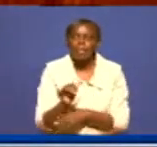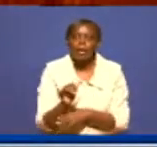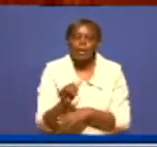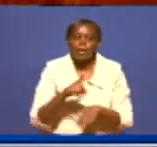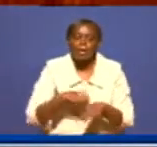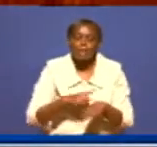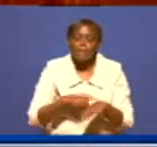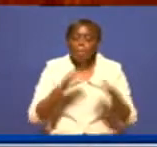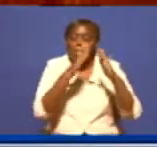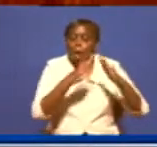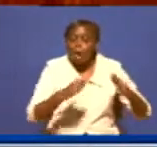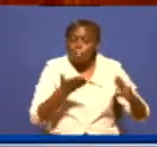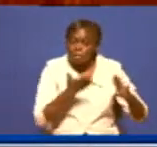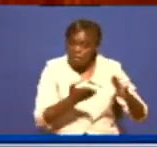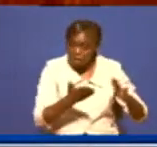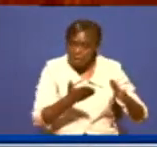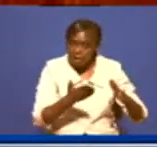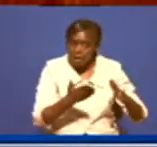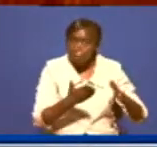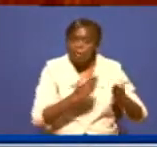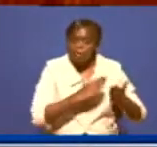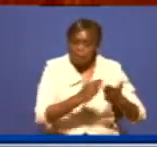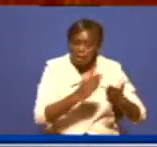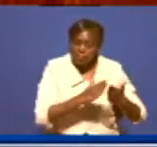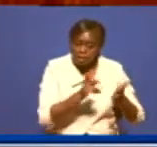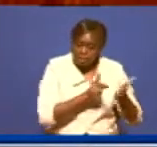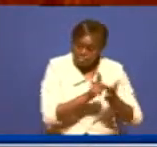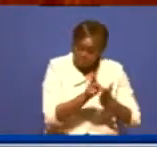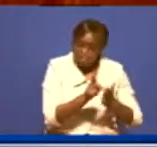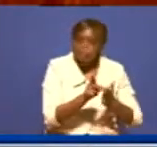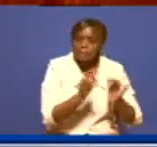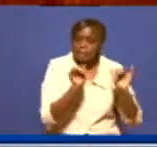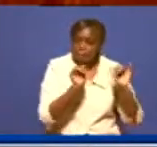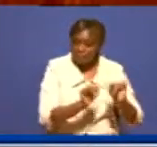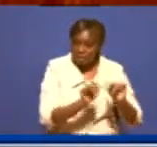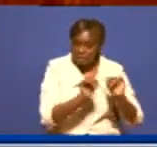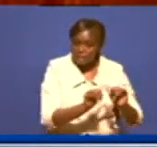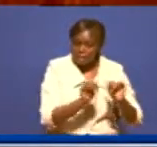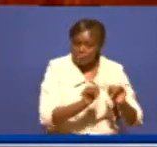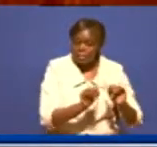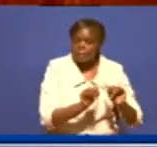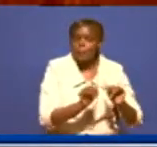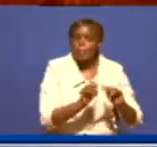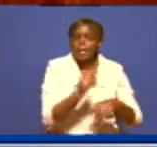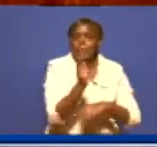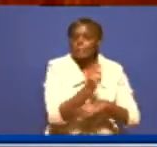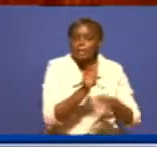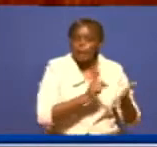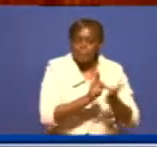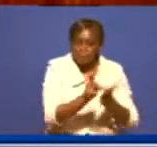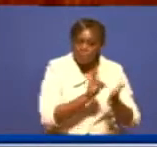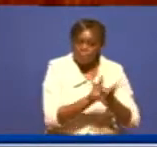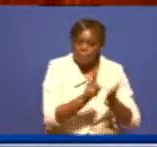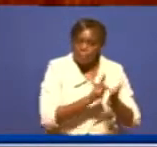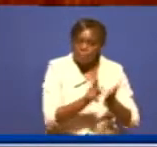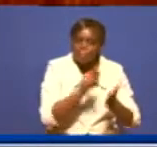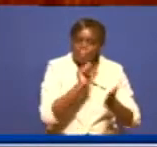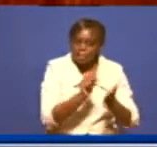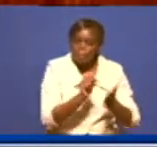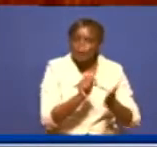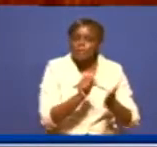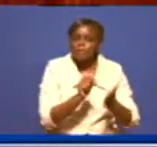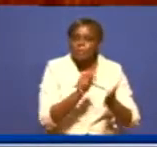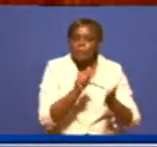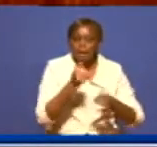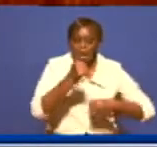that house, the period that they have occupied that period, since they're paying for them to be in that house, it is assumed they should